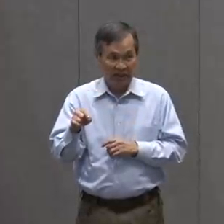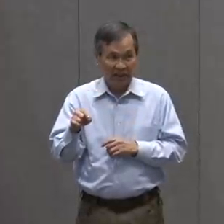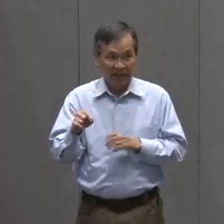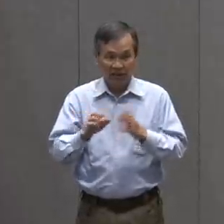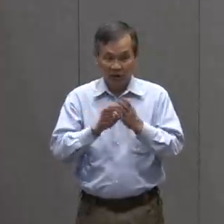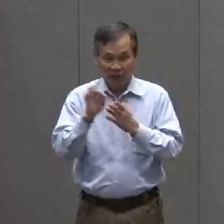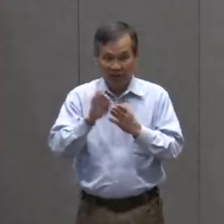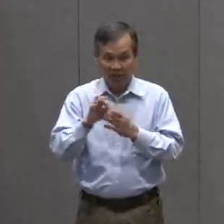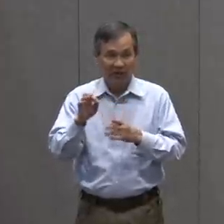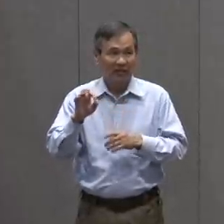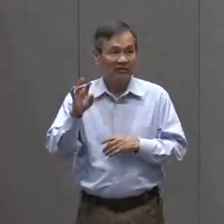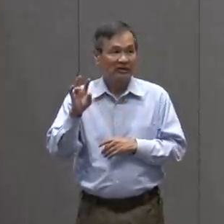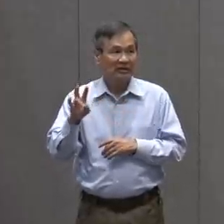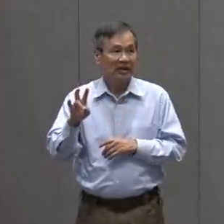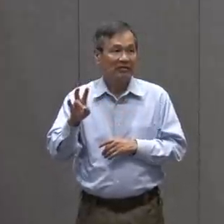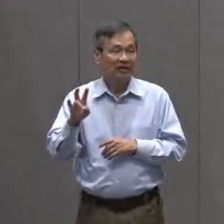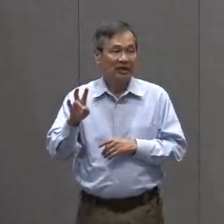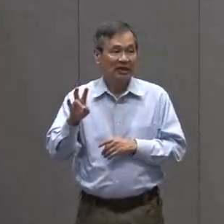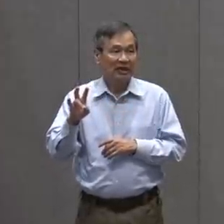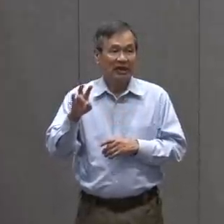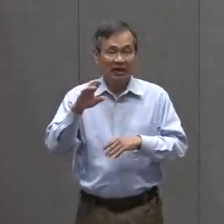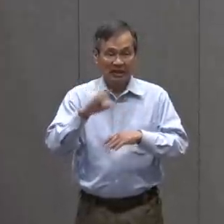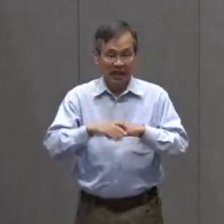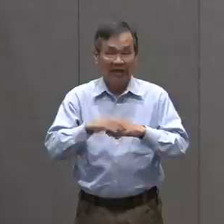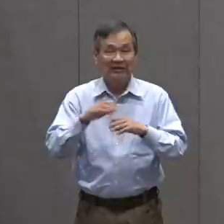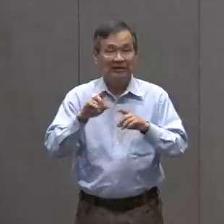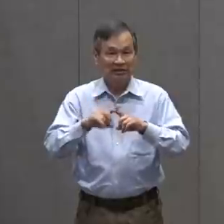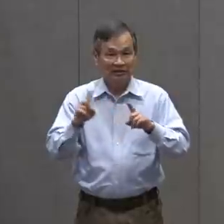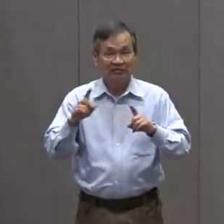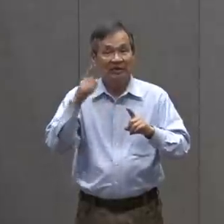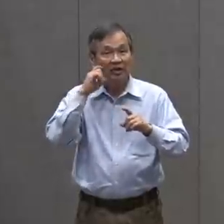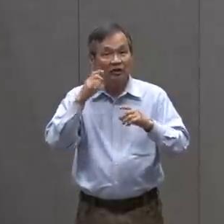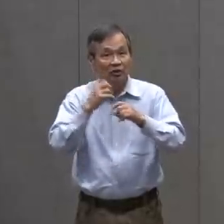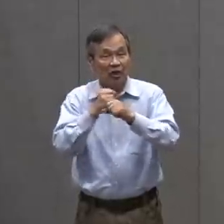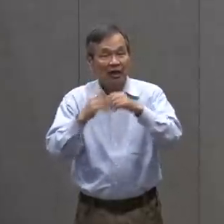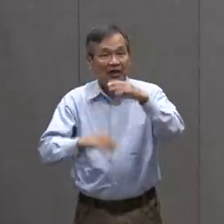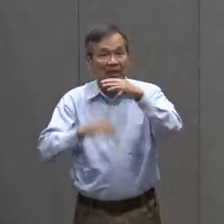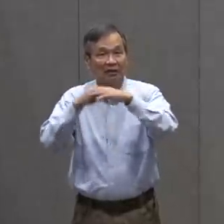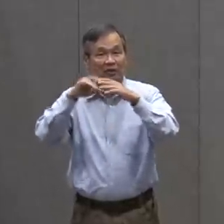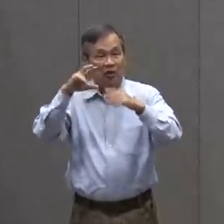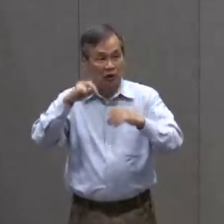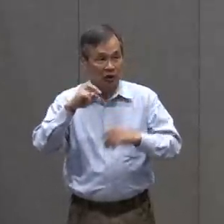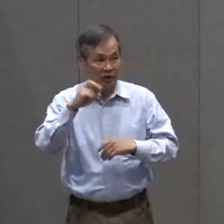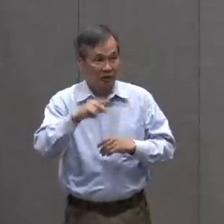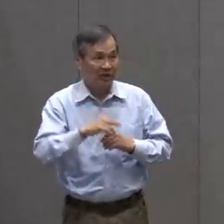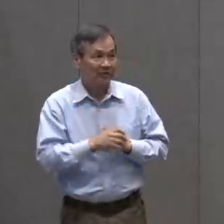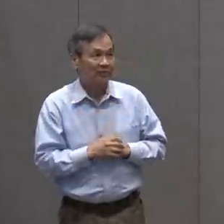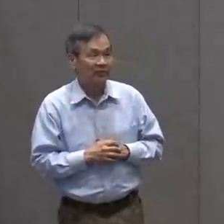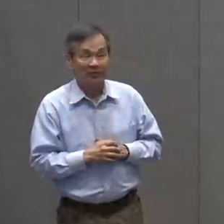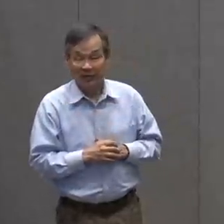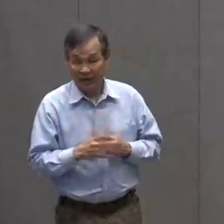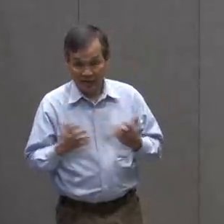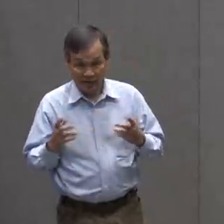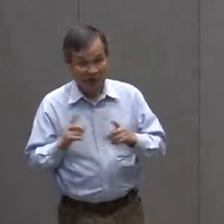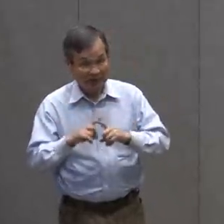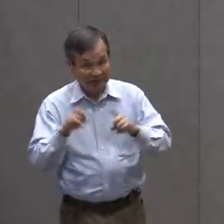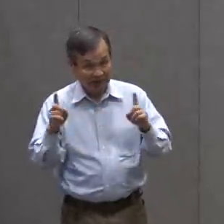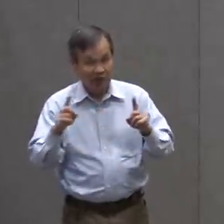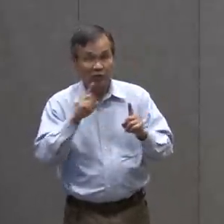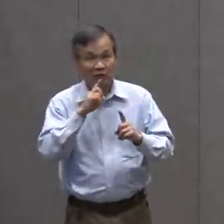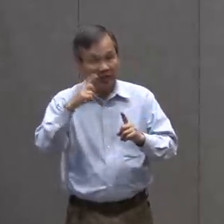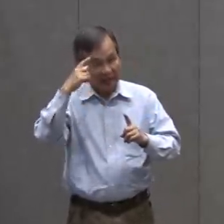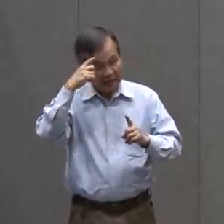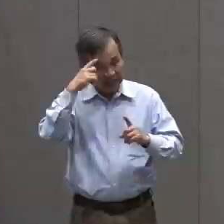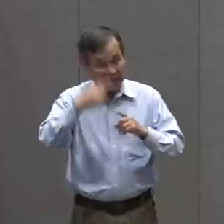up 4. So that is the difference between those 2 games. Okay, and you want to make sure you really think about